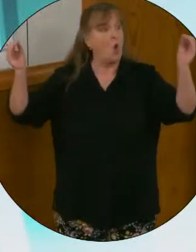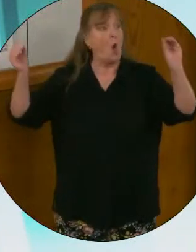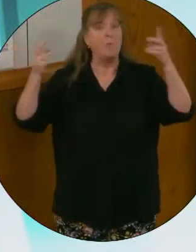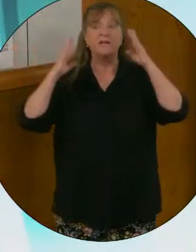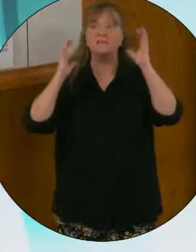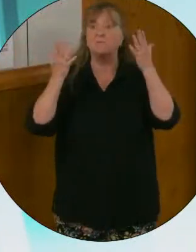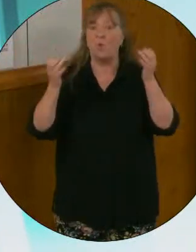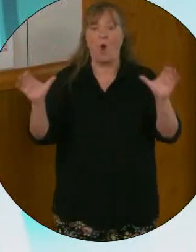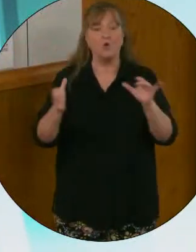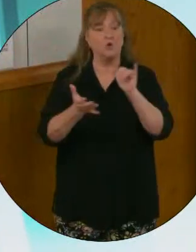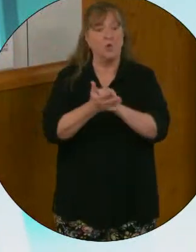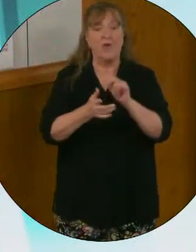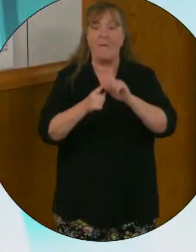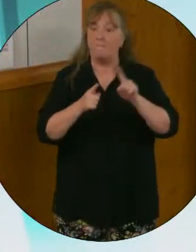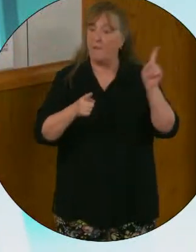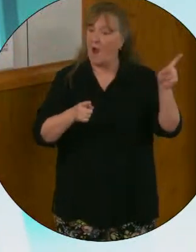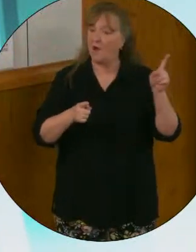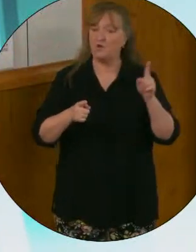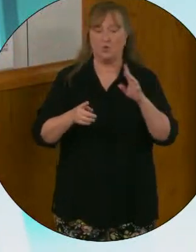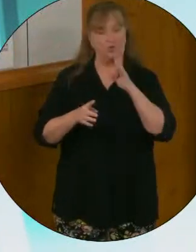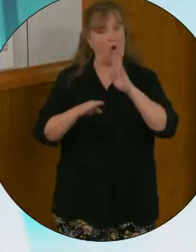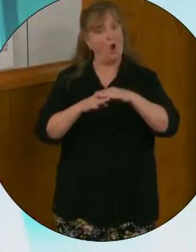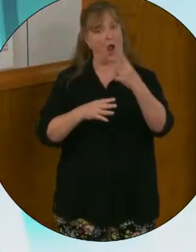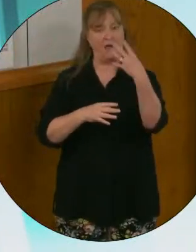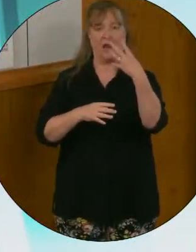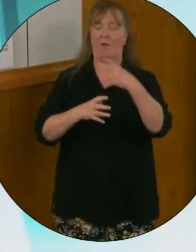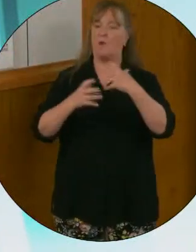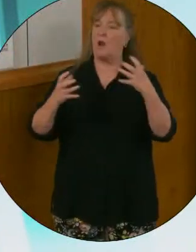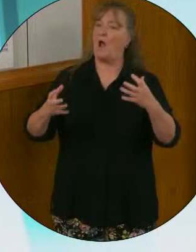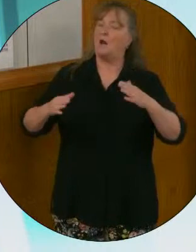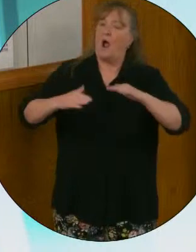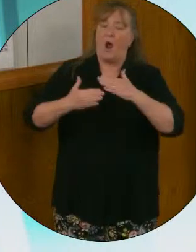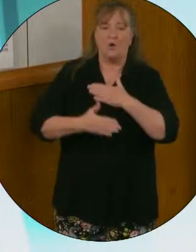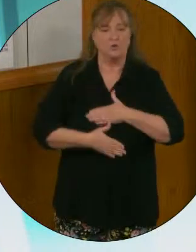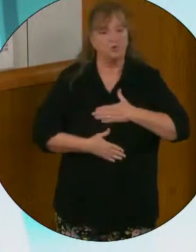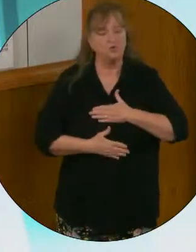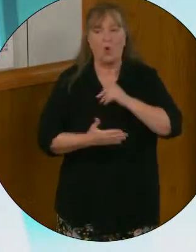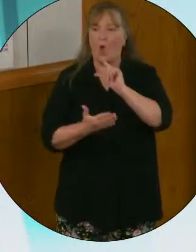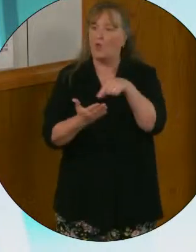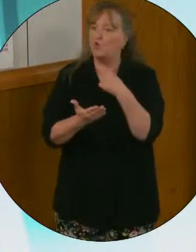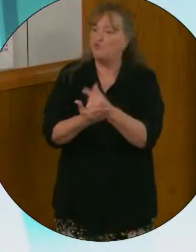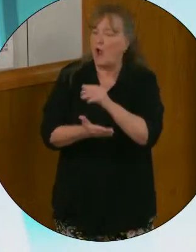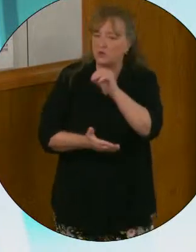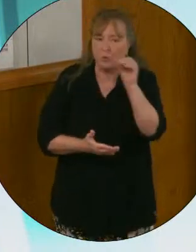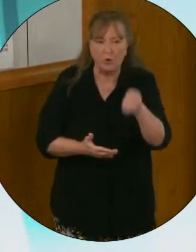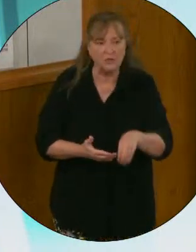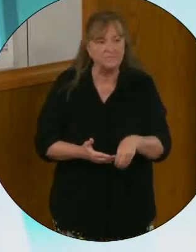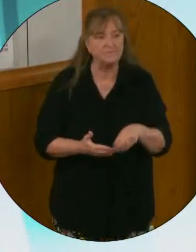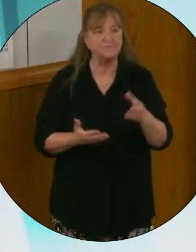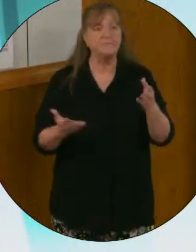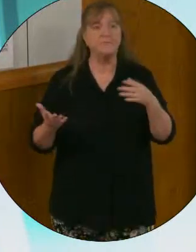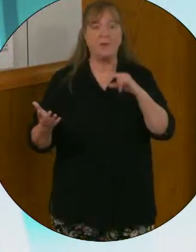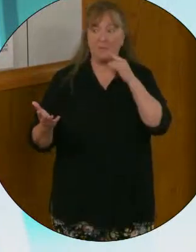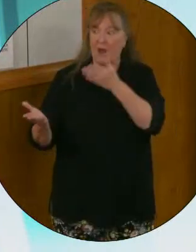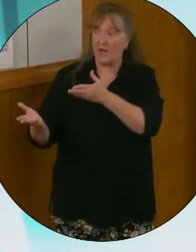want to do that, but you guys talk on camera a lot how you enjoy the graduation rates. Yeah, it sucks my kid ain't going to be able to graduate in 24 because